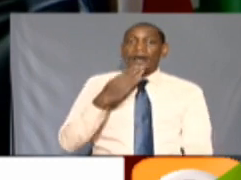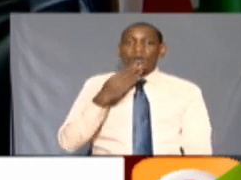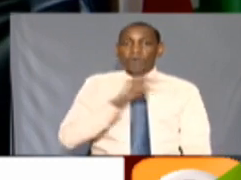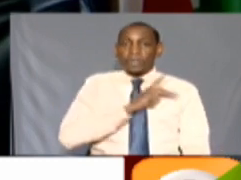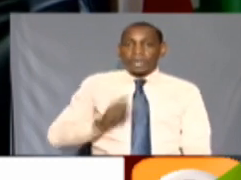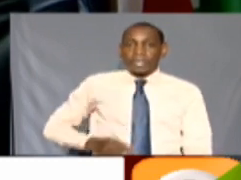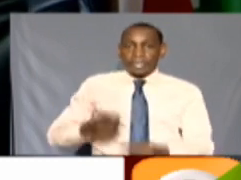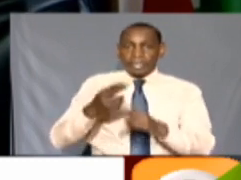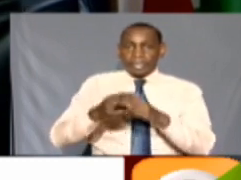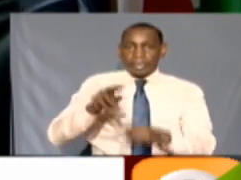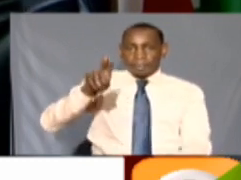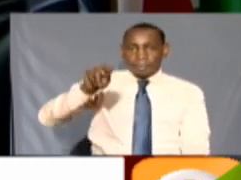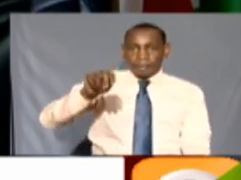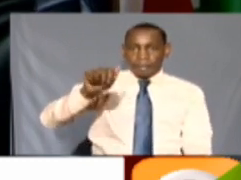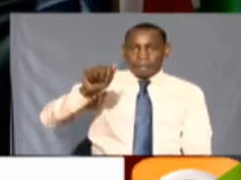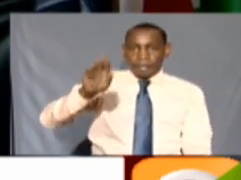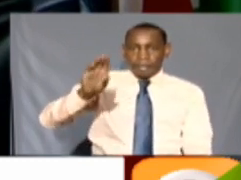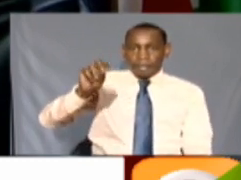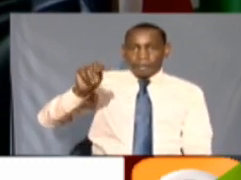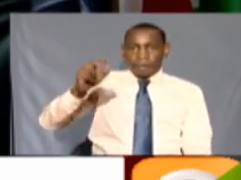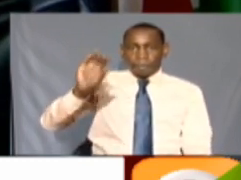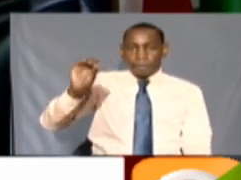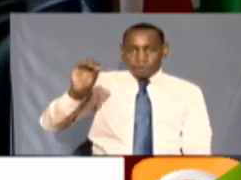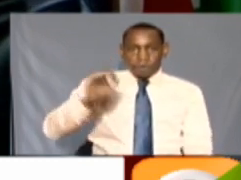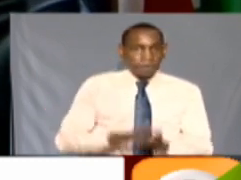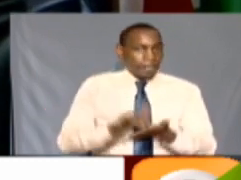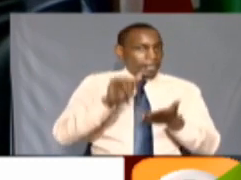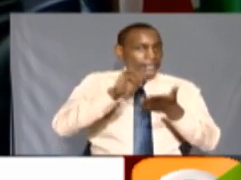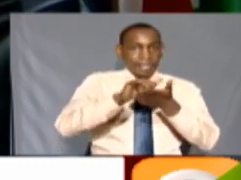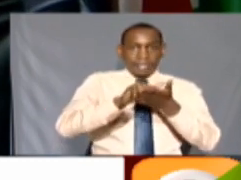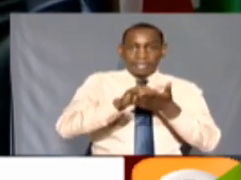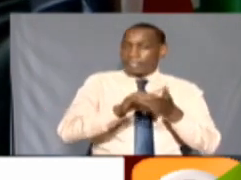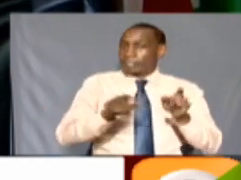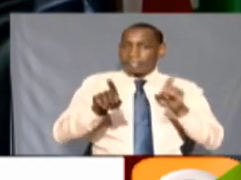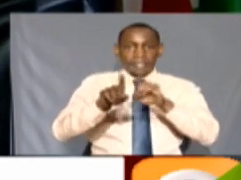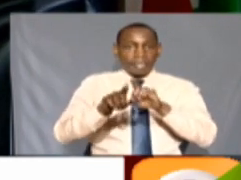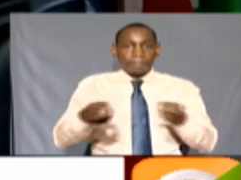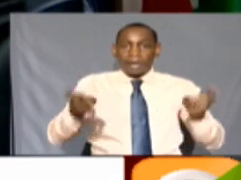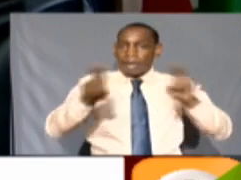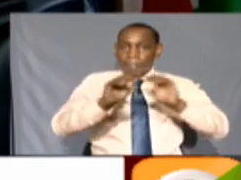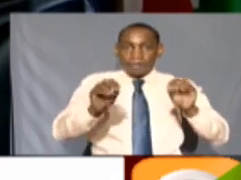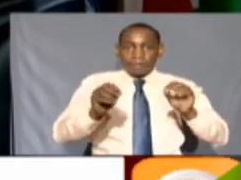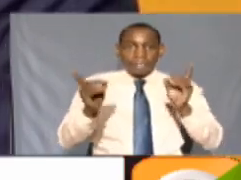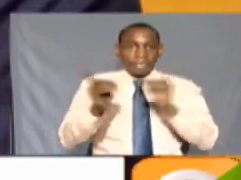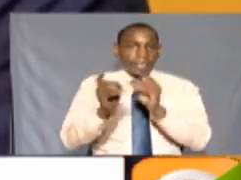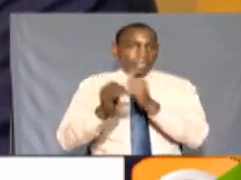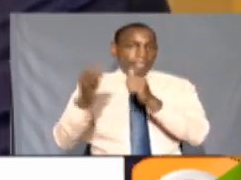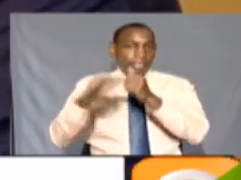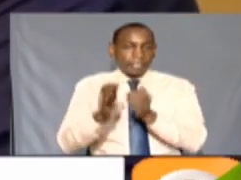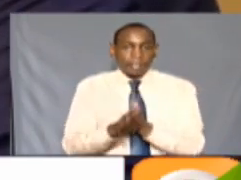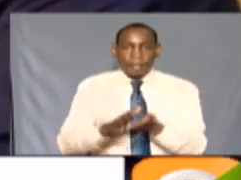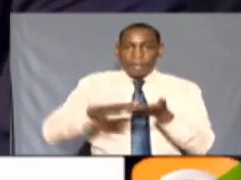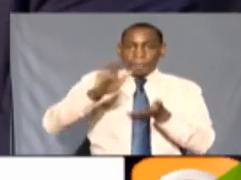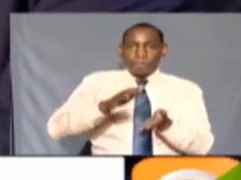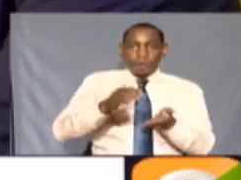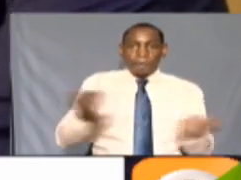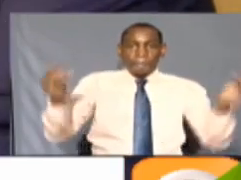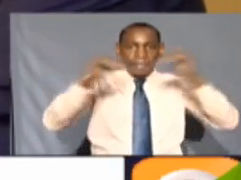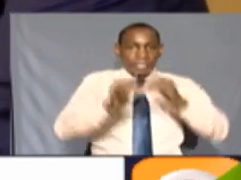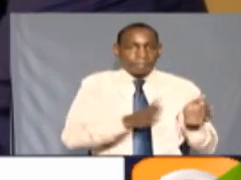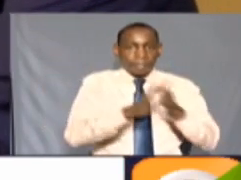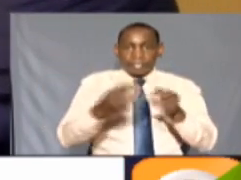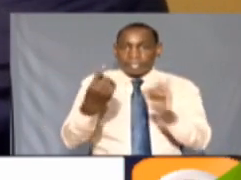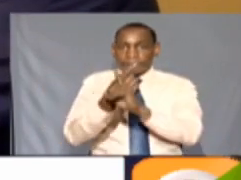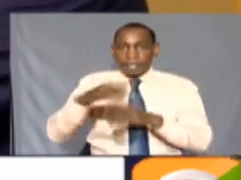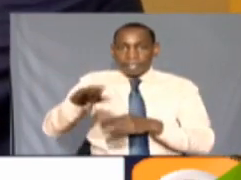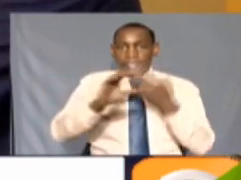called Nabongo Mumia Vuhanga. That is not what is going to happen on 18th. More meetings are set to be held across the